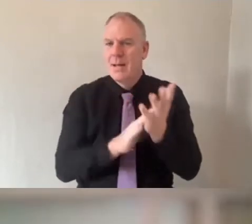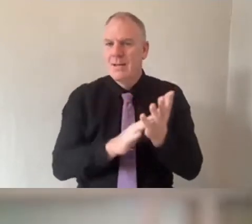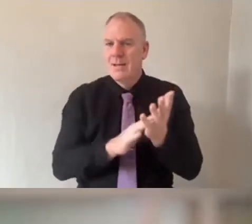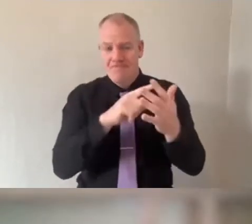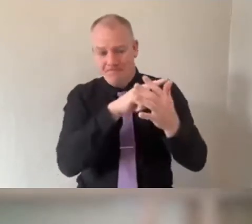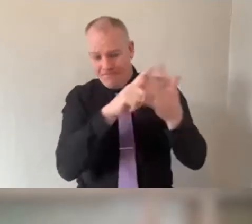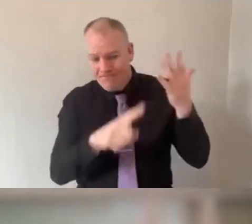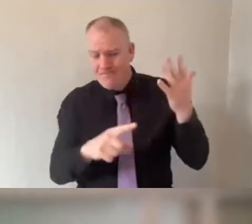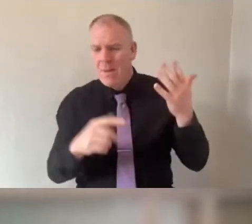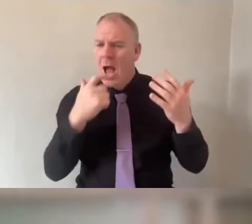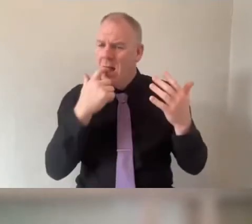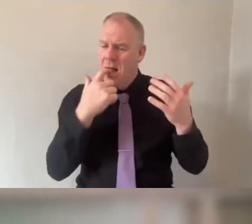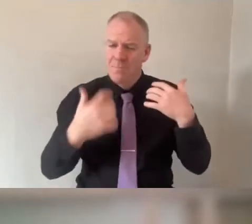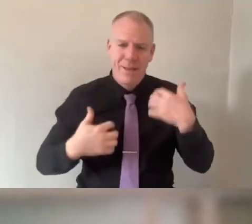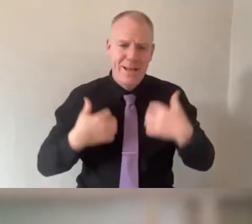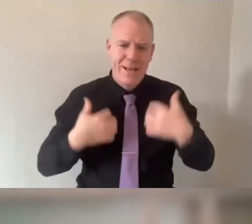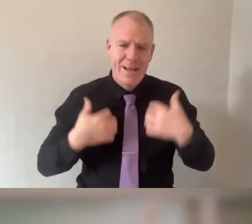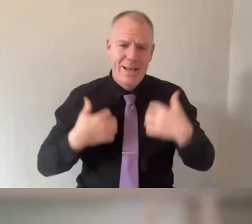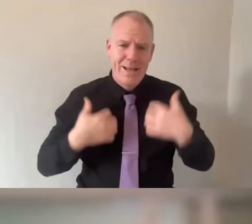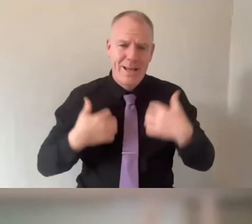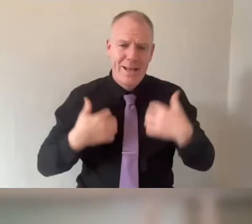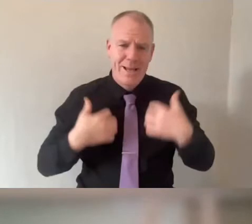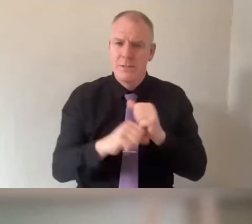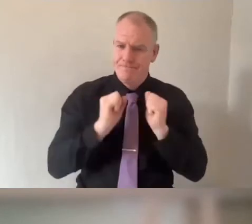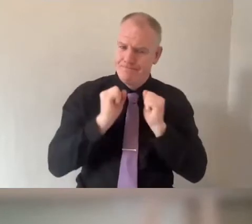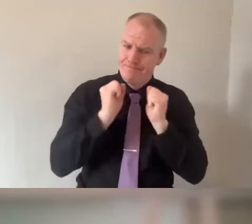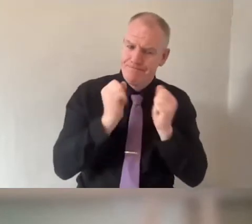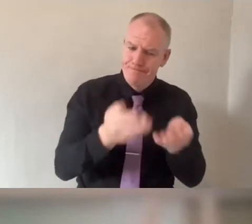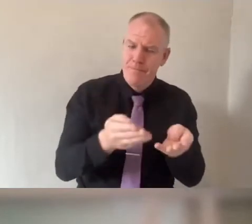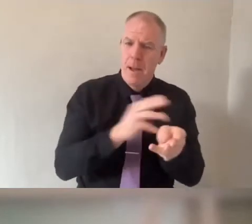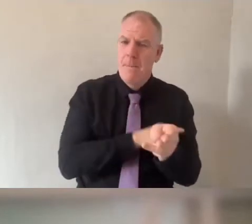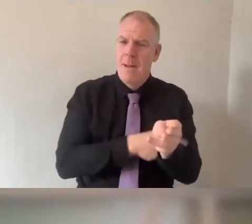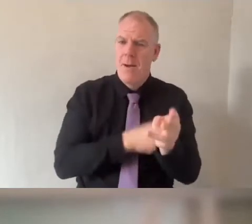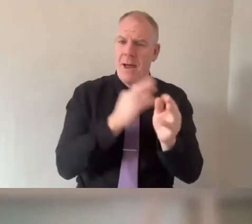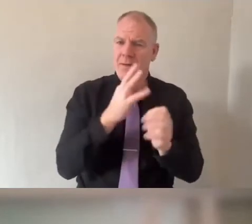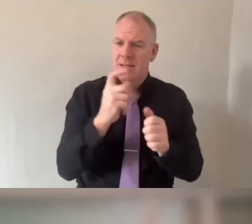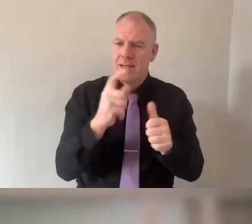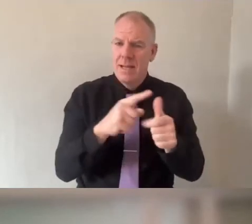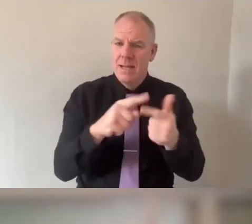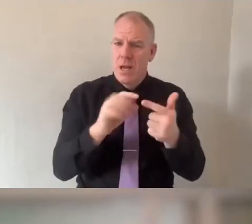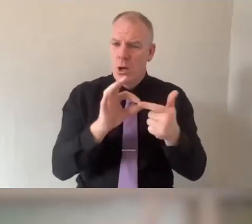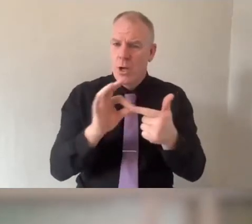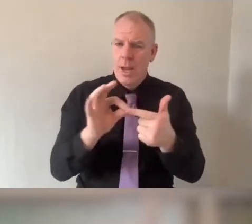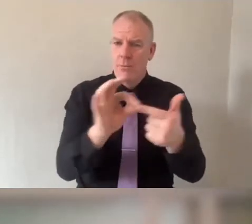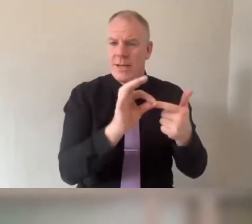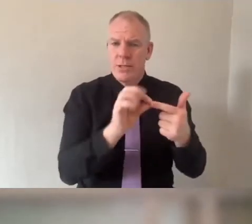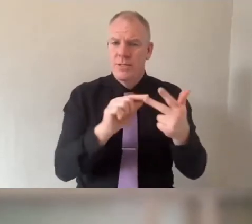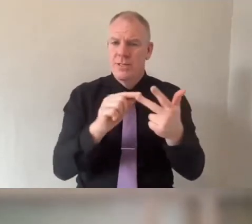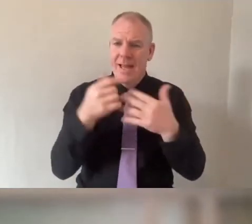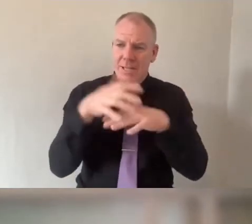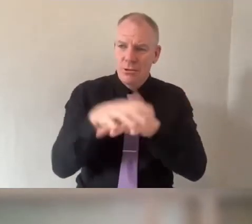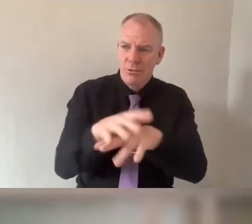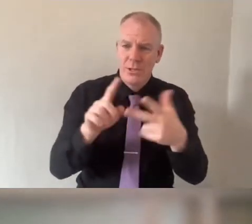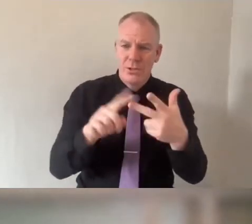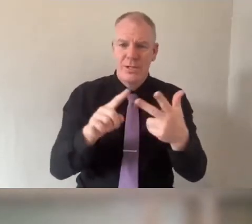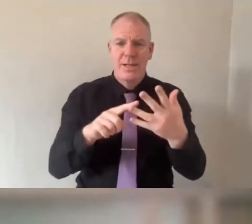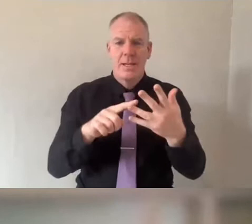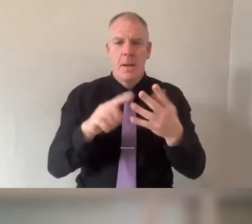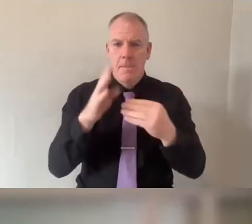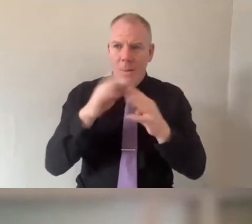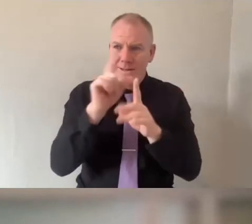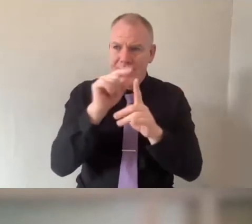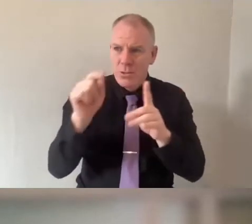things I'm really passionate about. Powering FET, collaboration, integration,